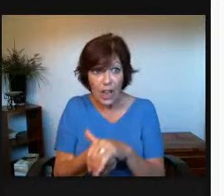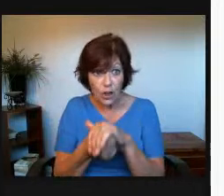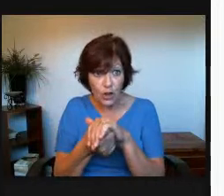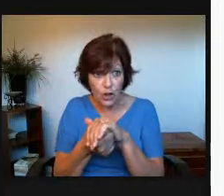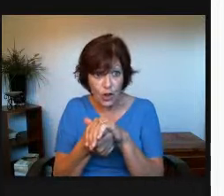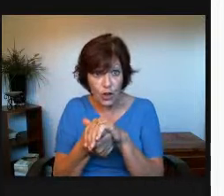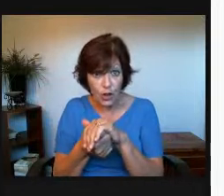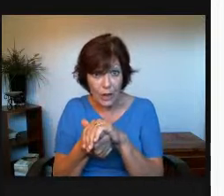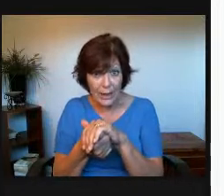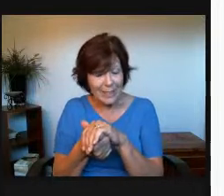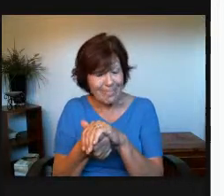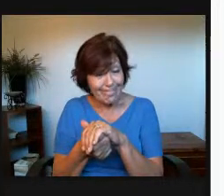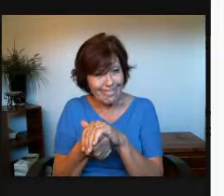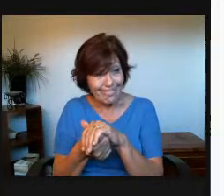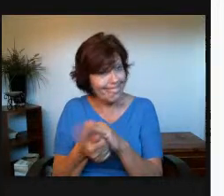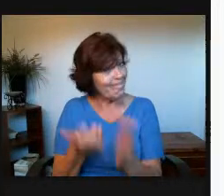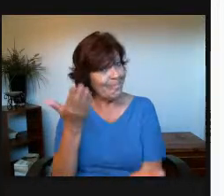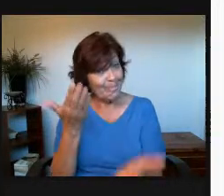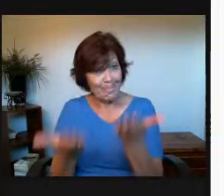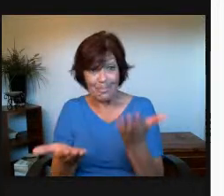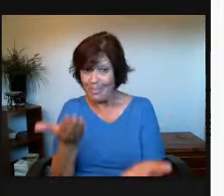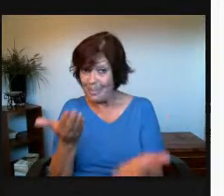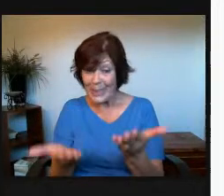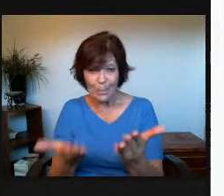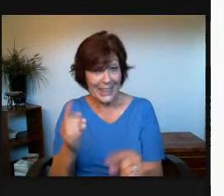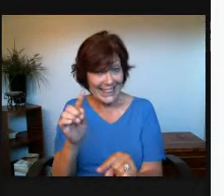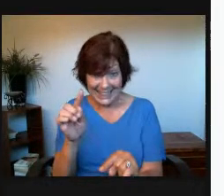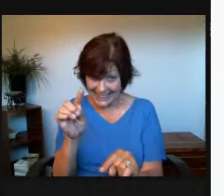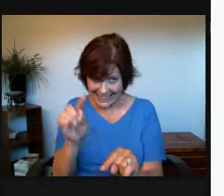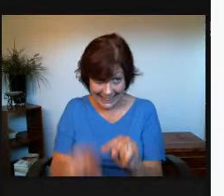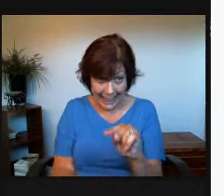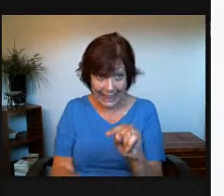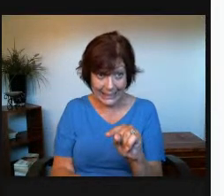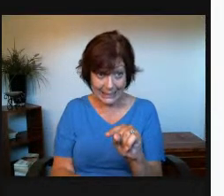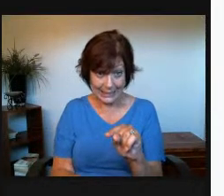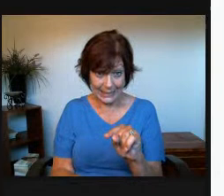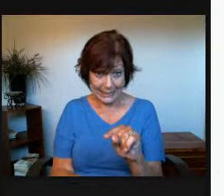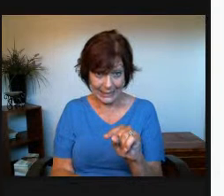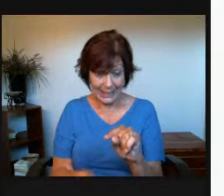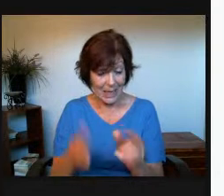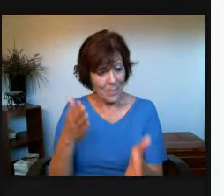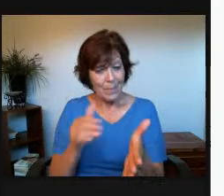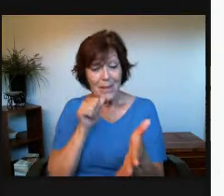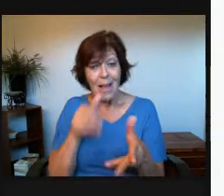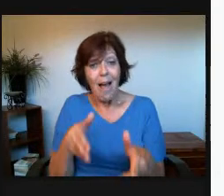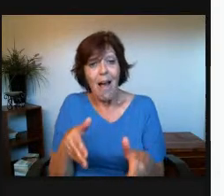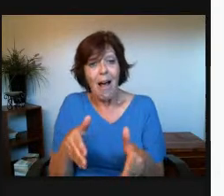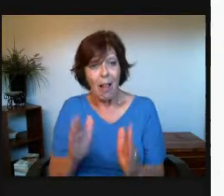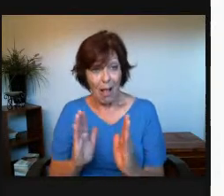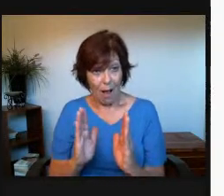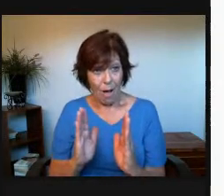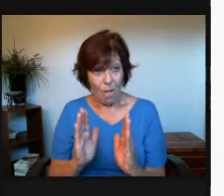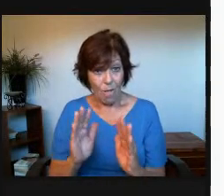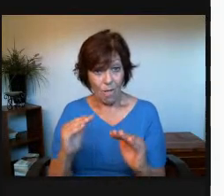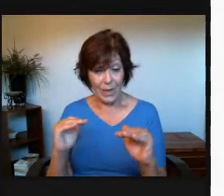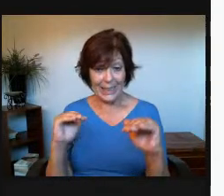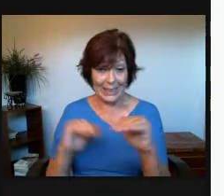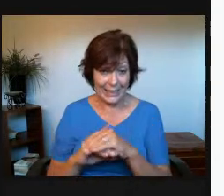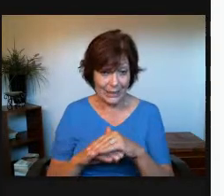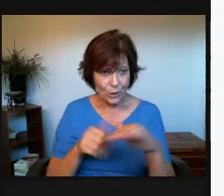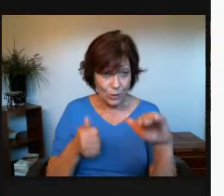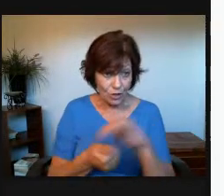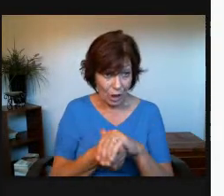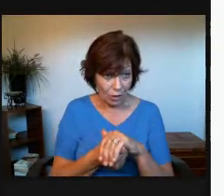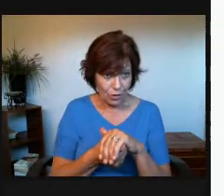we may not be able to get that in. We may not be able to allow that animal into the